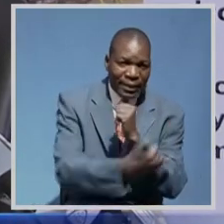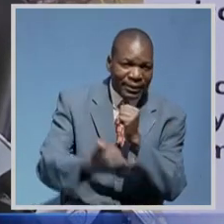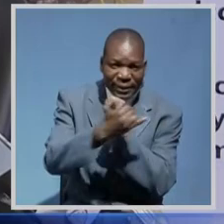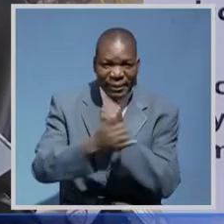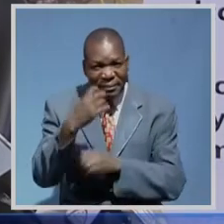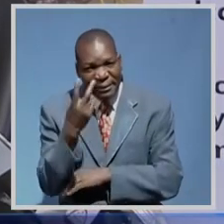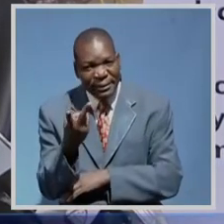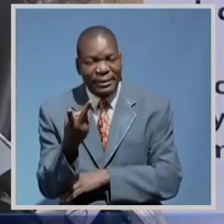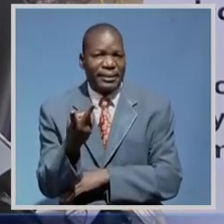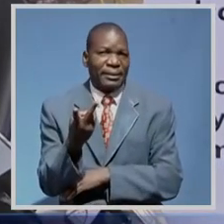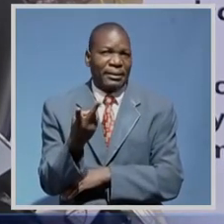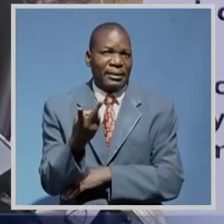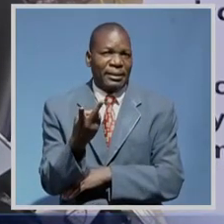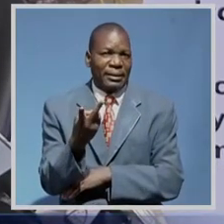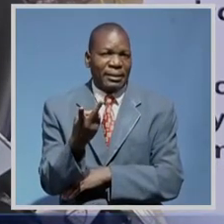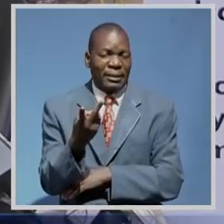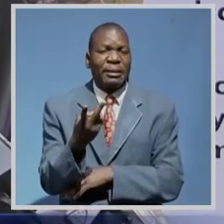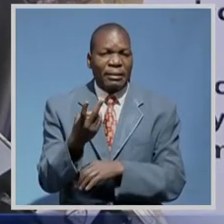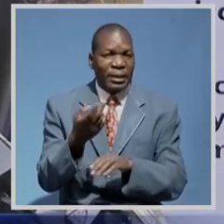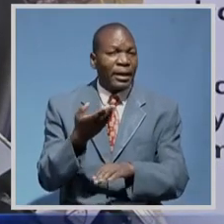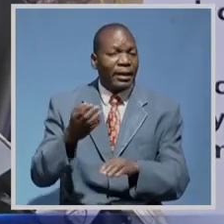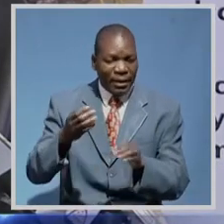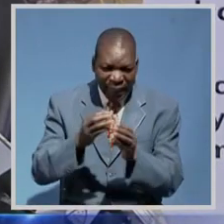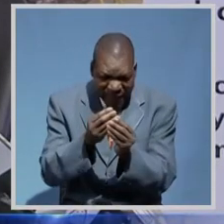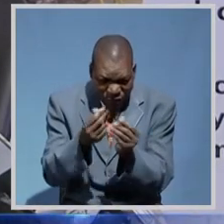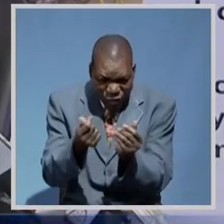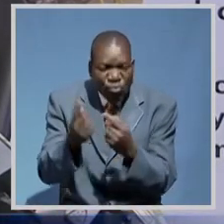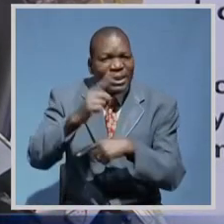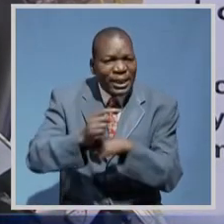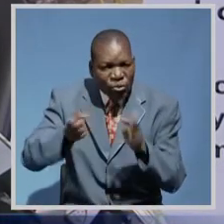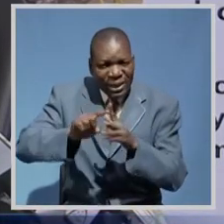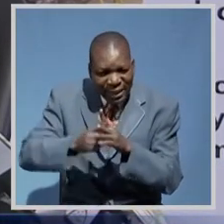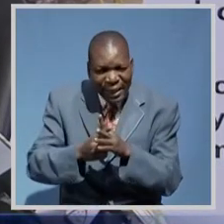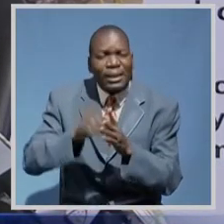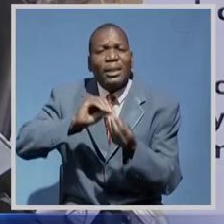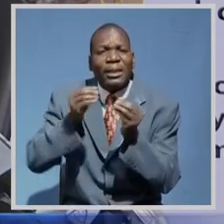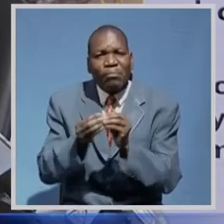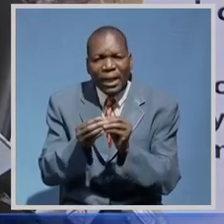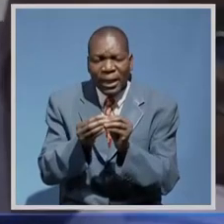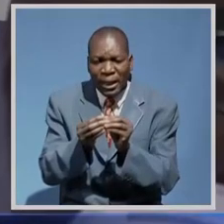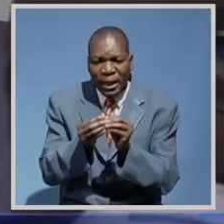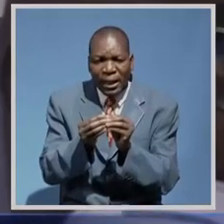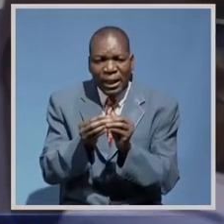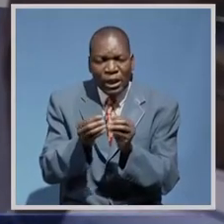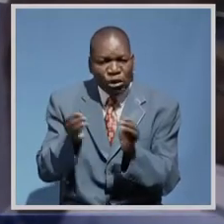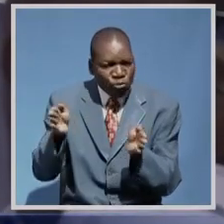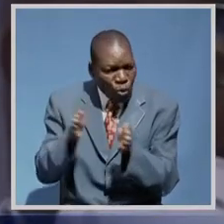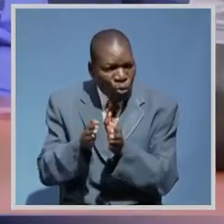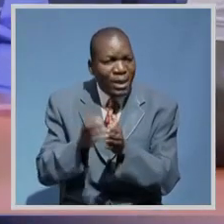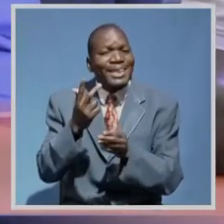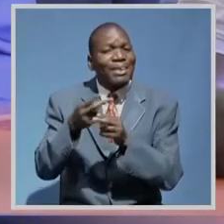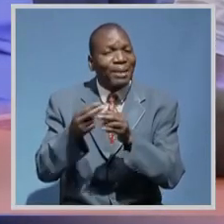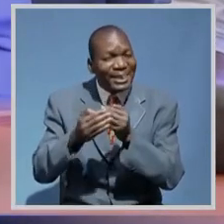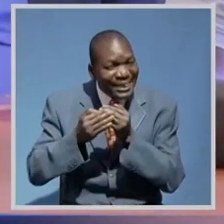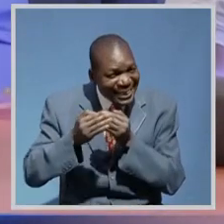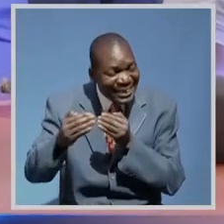flare-up had similar figures in the first few days. But just 3 months down the line, we're speaking of millions